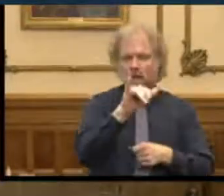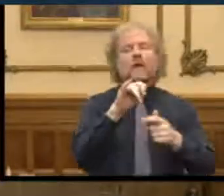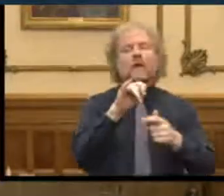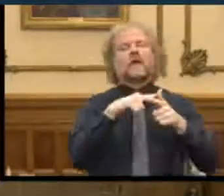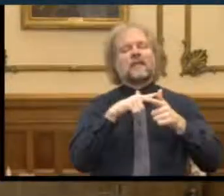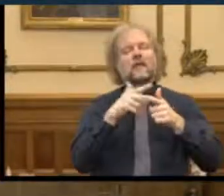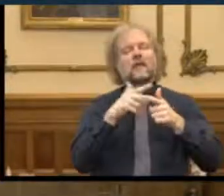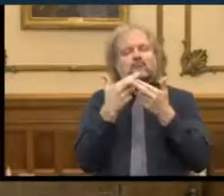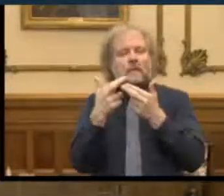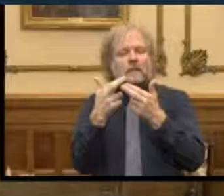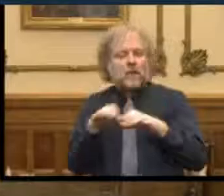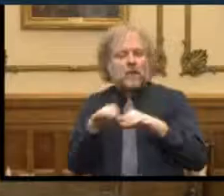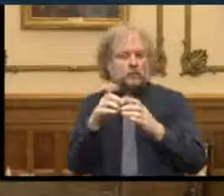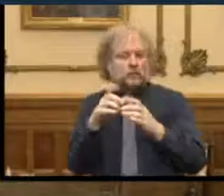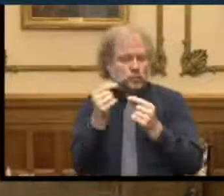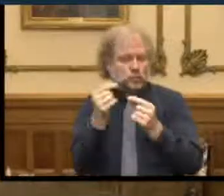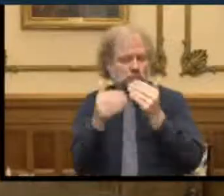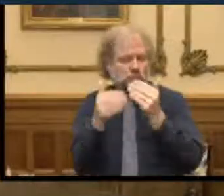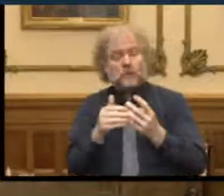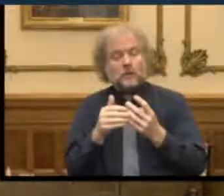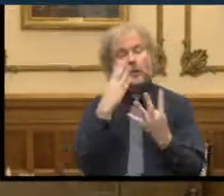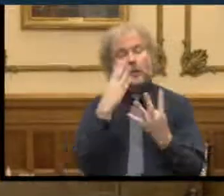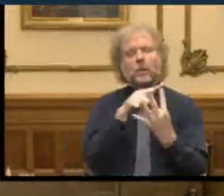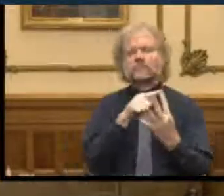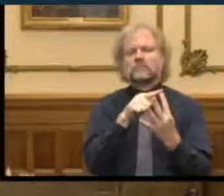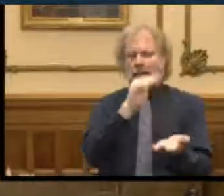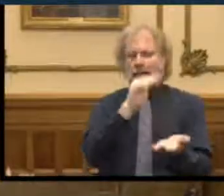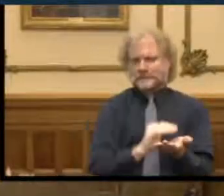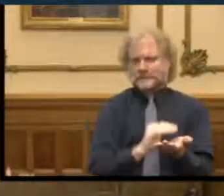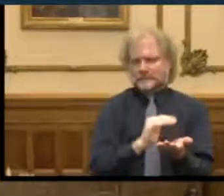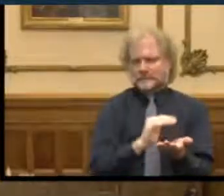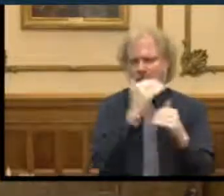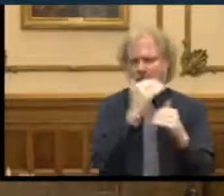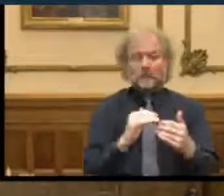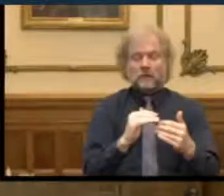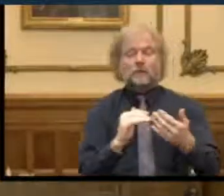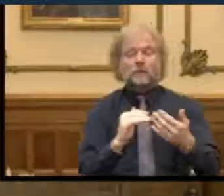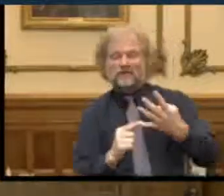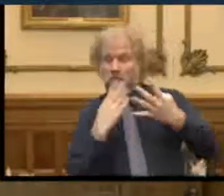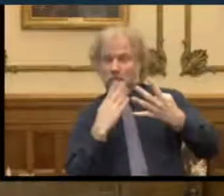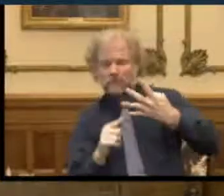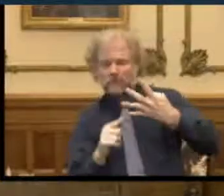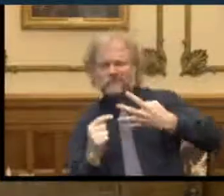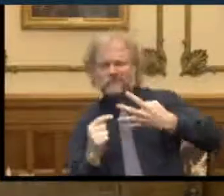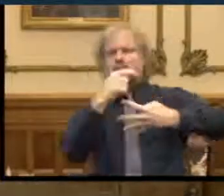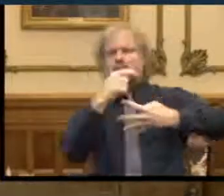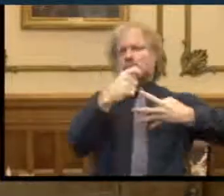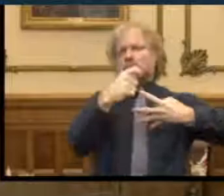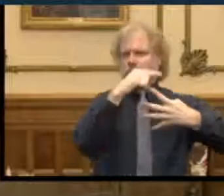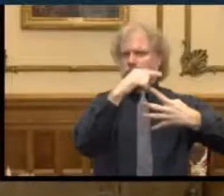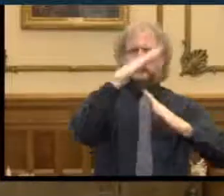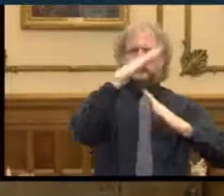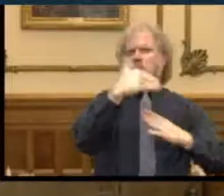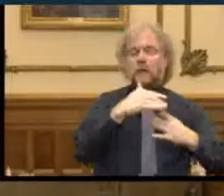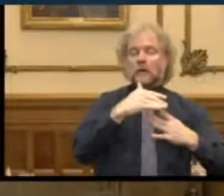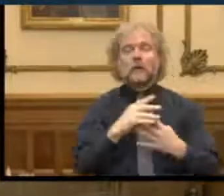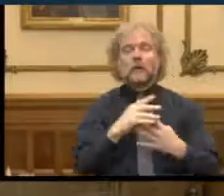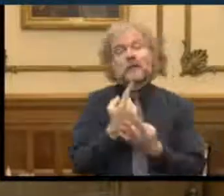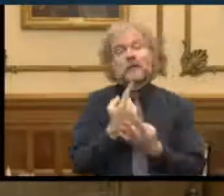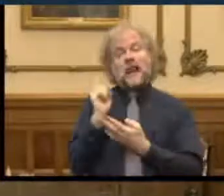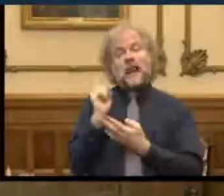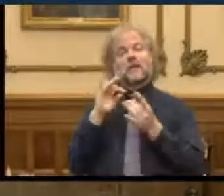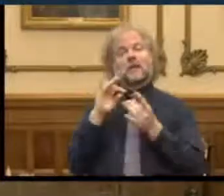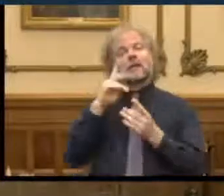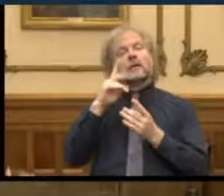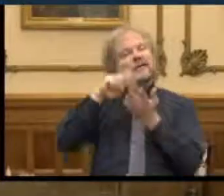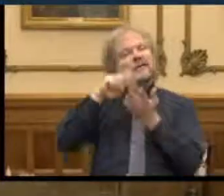recommendations for action, with blue being the least restrictive and red being the most restrictive. Last week, I said that the colors would be determined